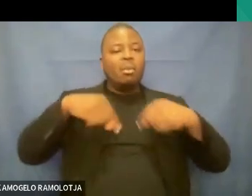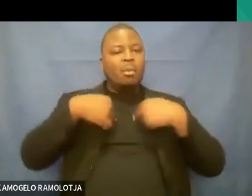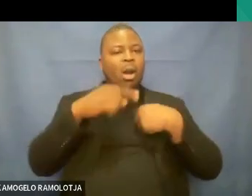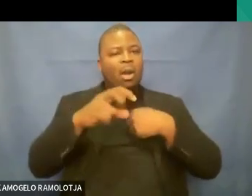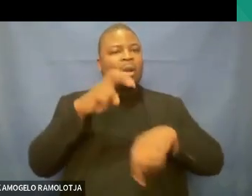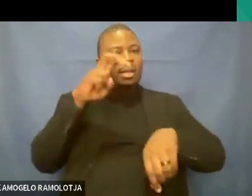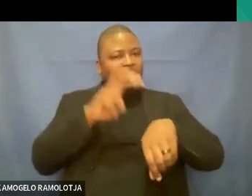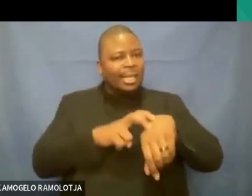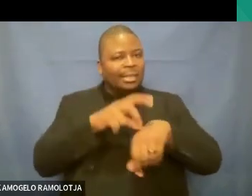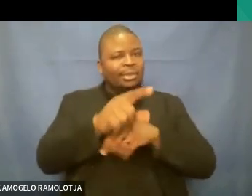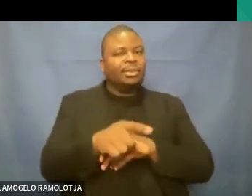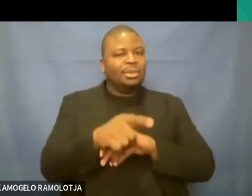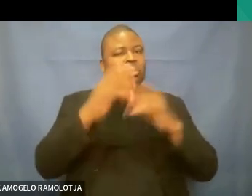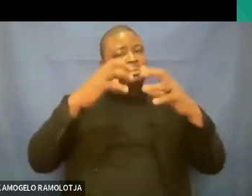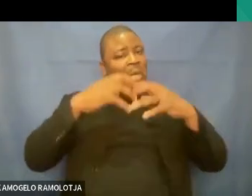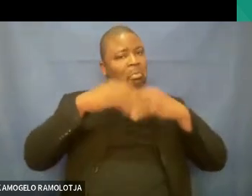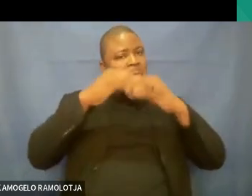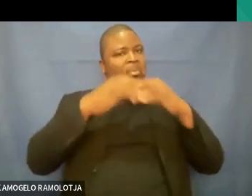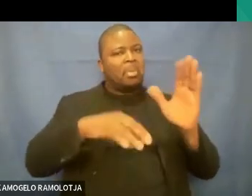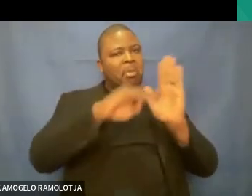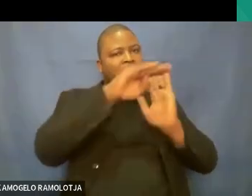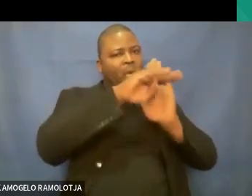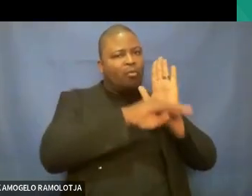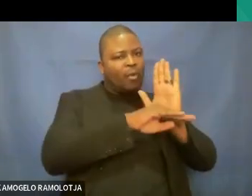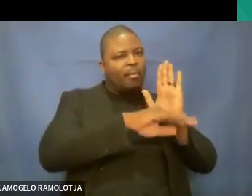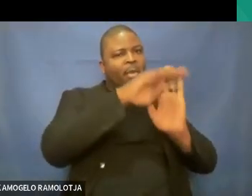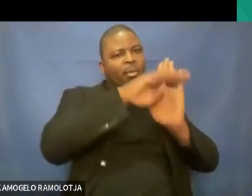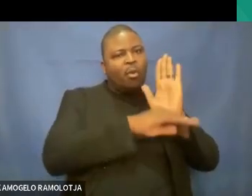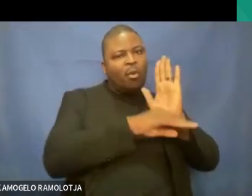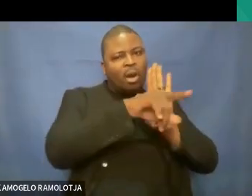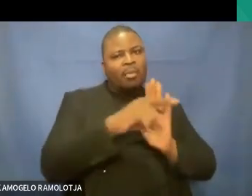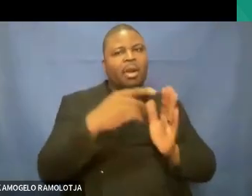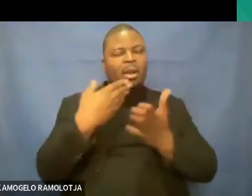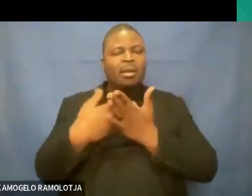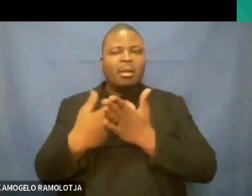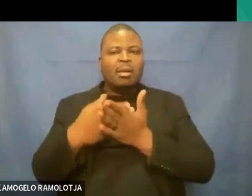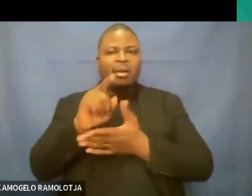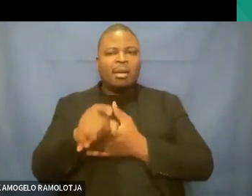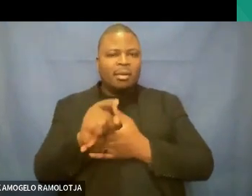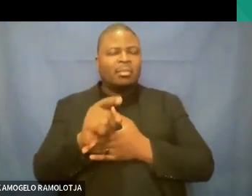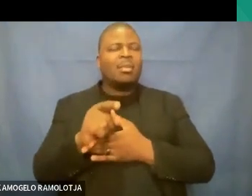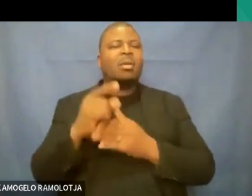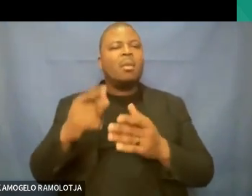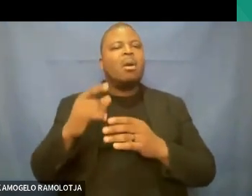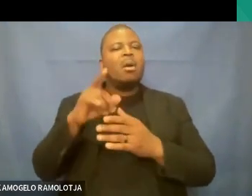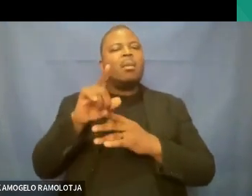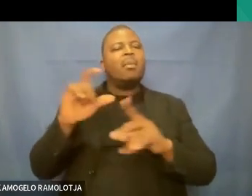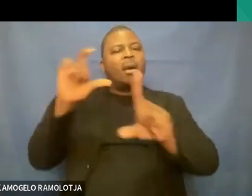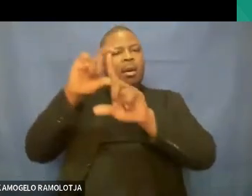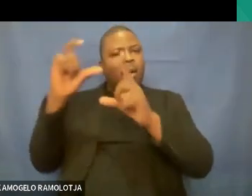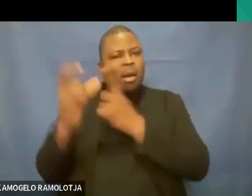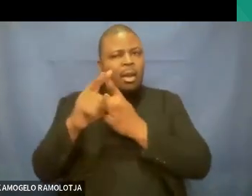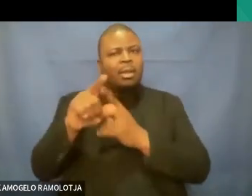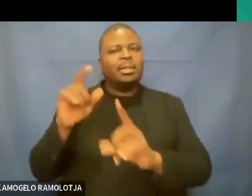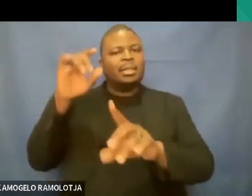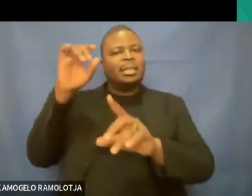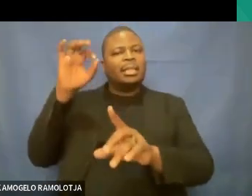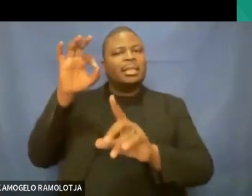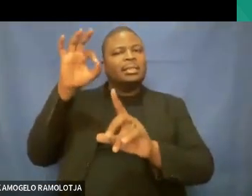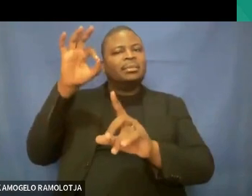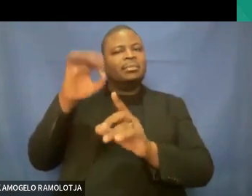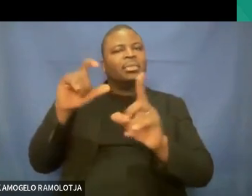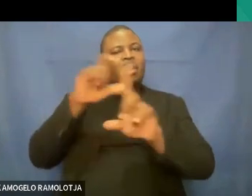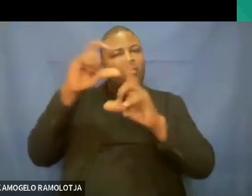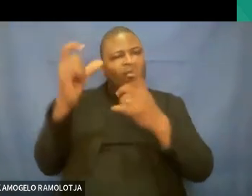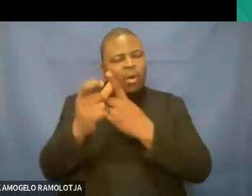design programs that are specific and culturally sensitive to ABYMs. And also we